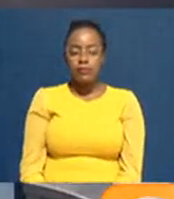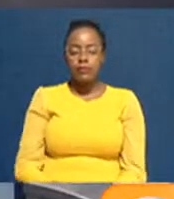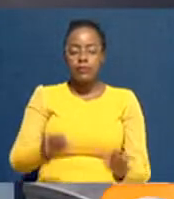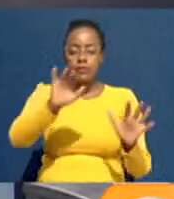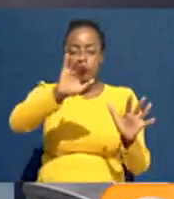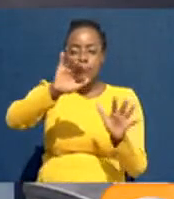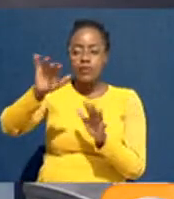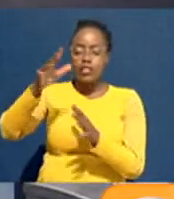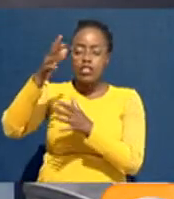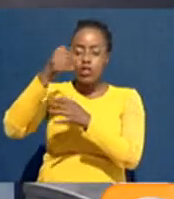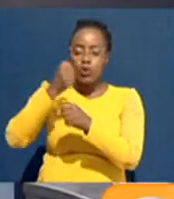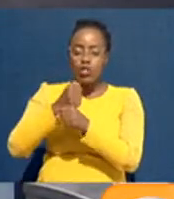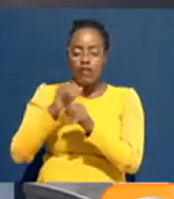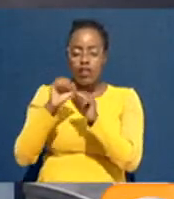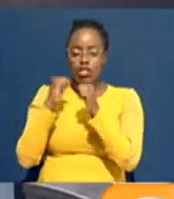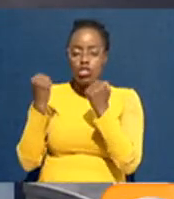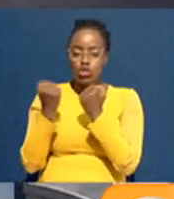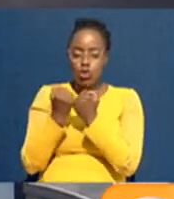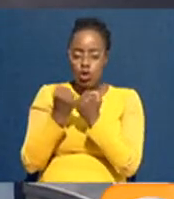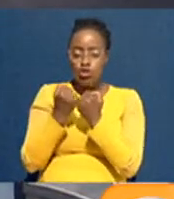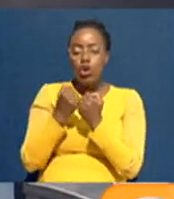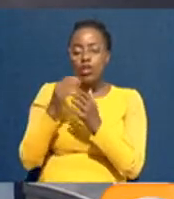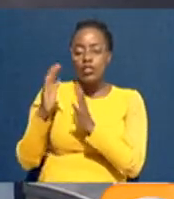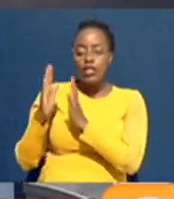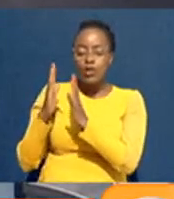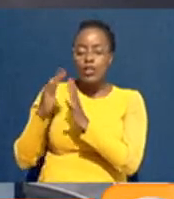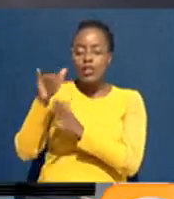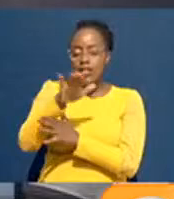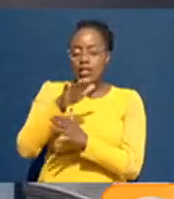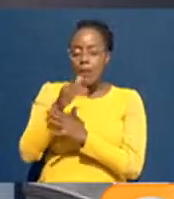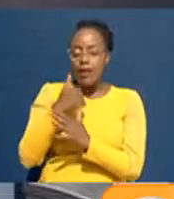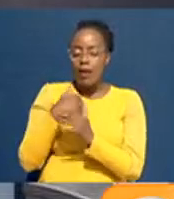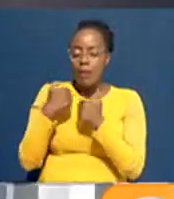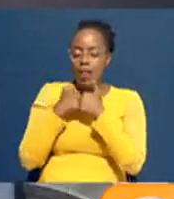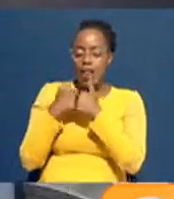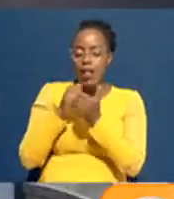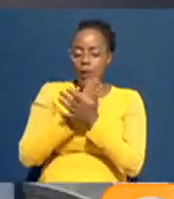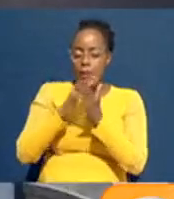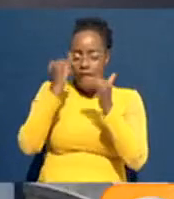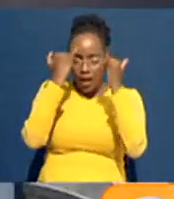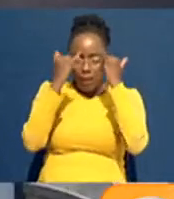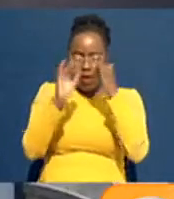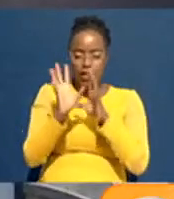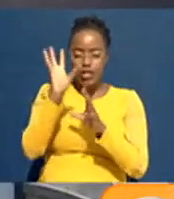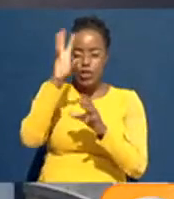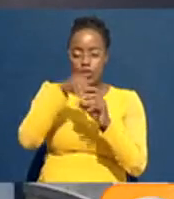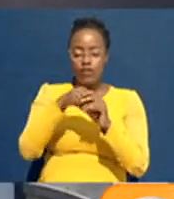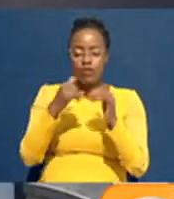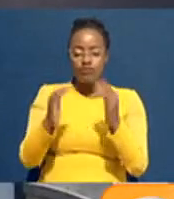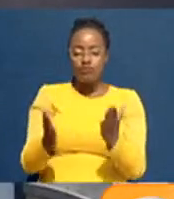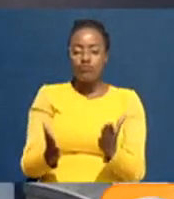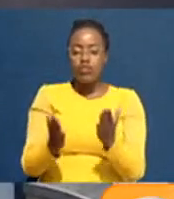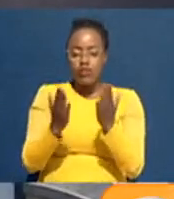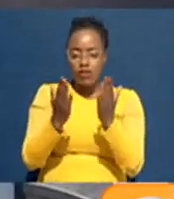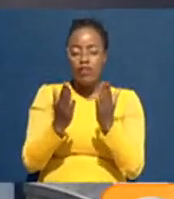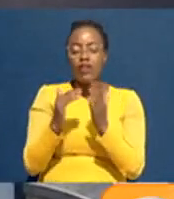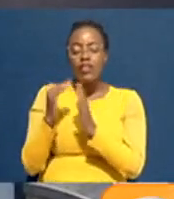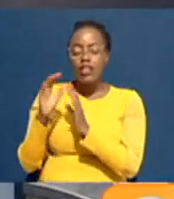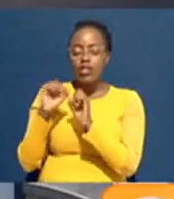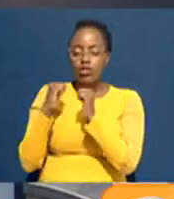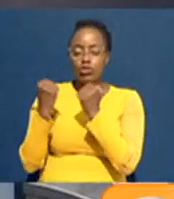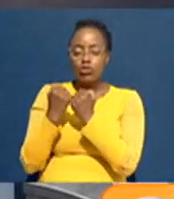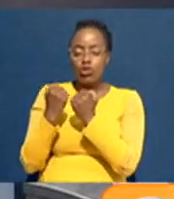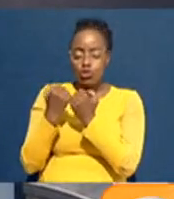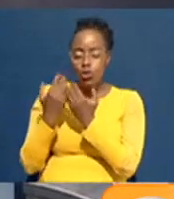Now, stakeholders in the social security space have been challenged to be more innovative and inclusive to enhance and deepen social security in the